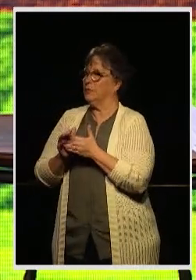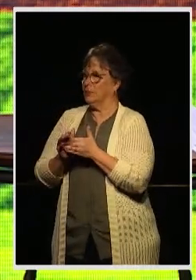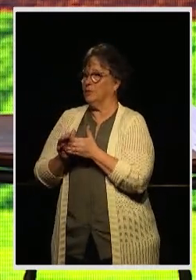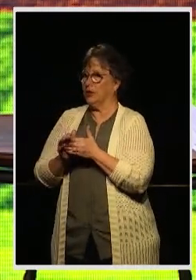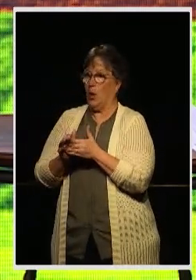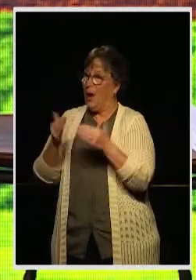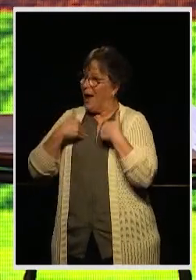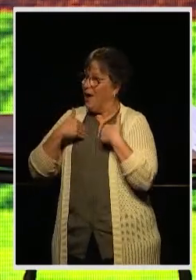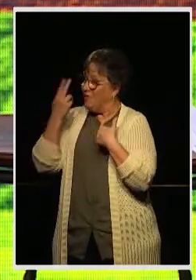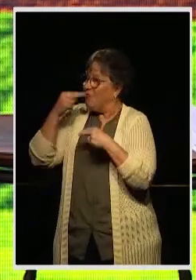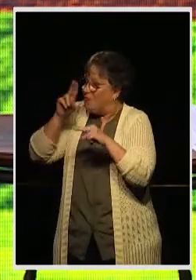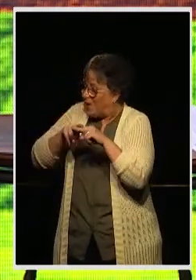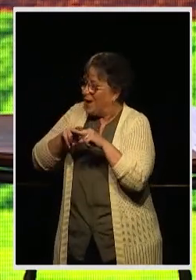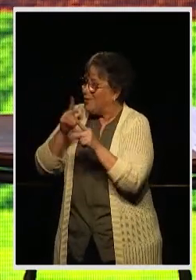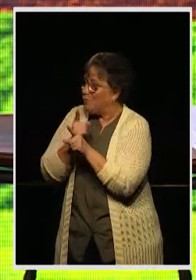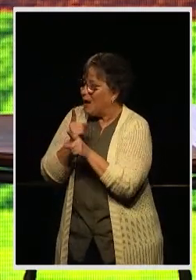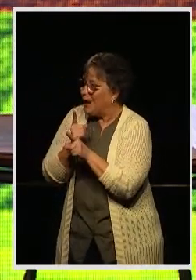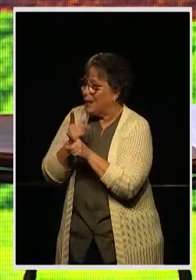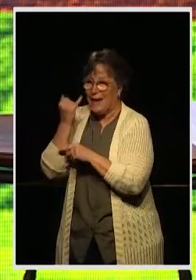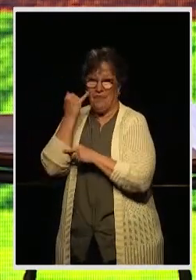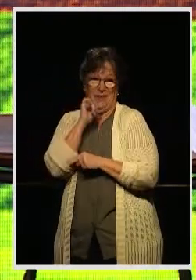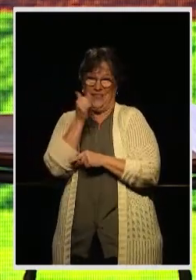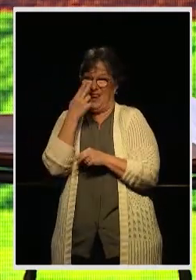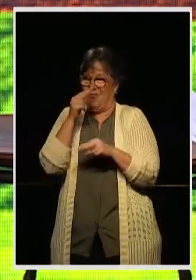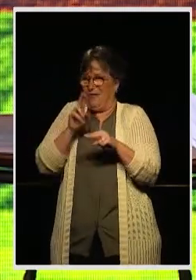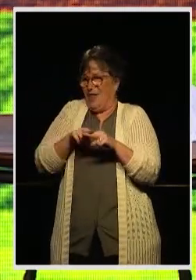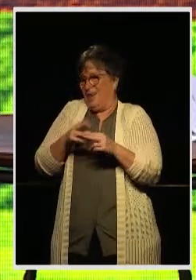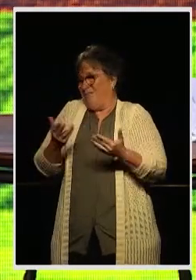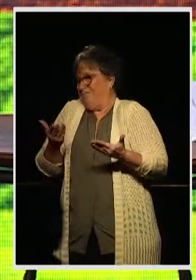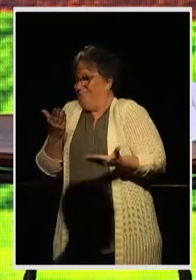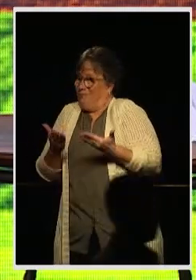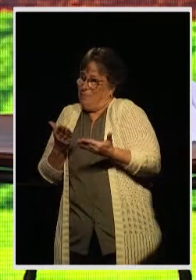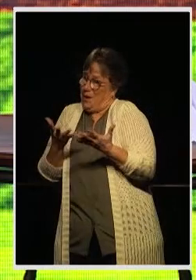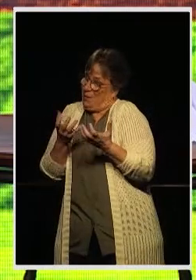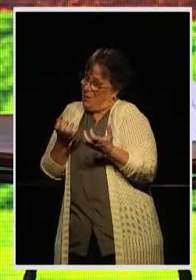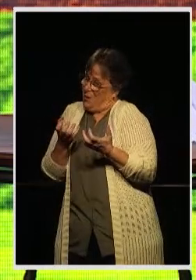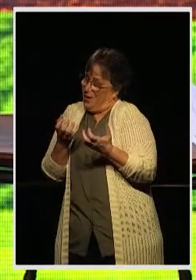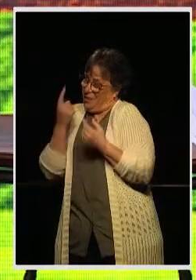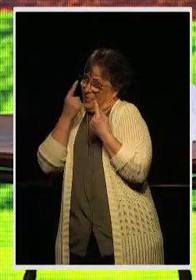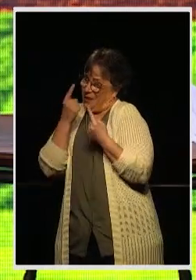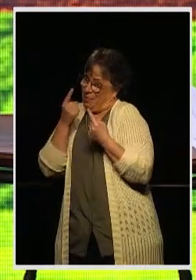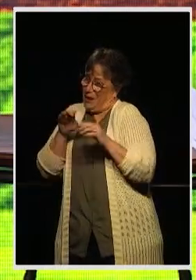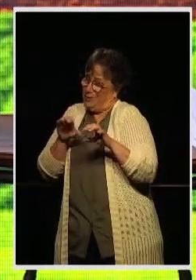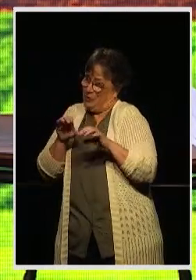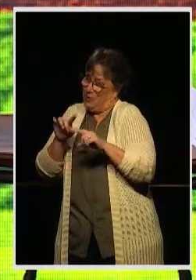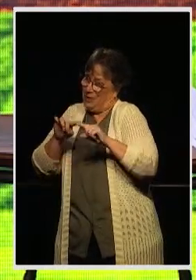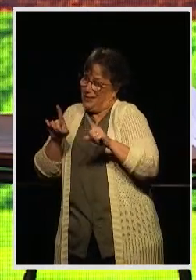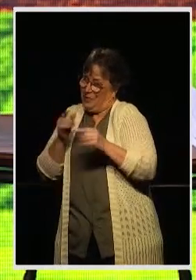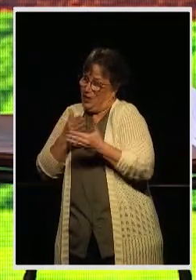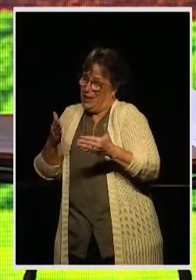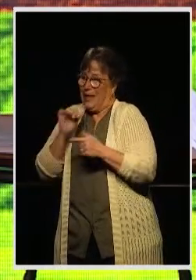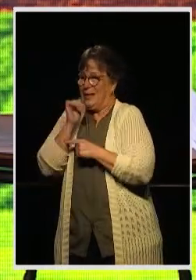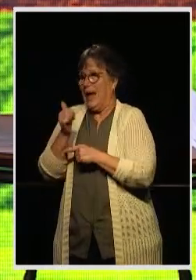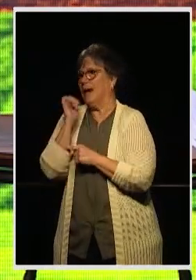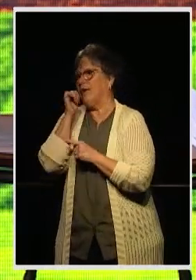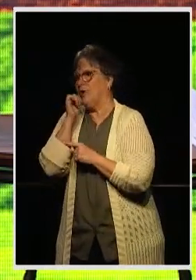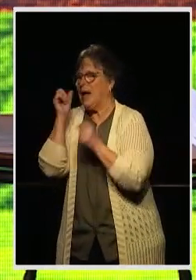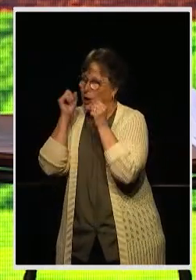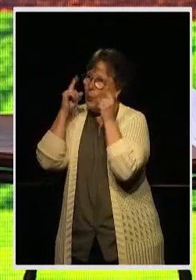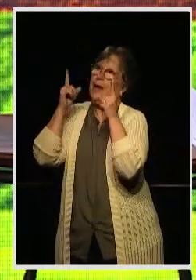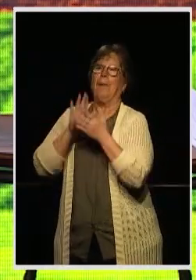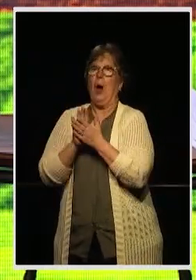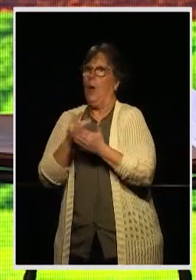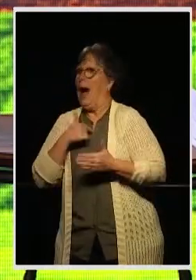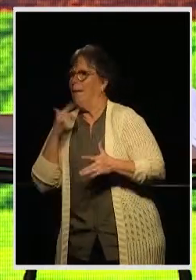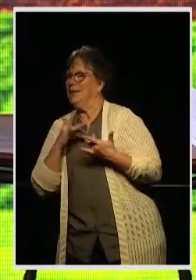have fun, right? Like if it's not fun, then you might want to think of something else. Not that every day you wake up and you're like, wow, I just can't wait for this